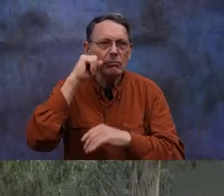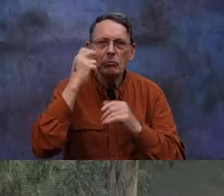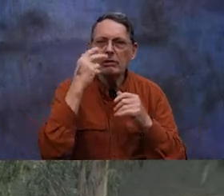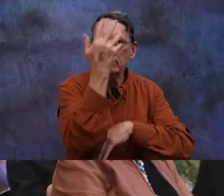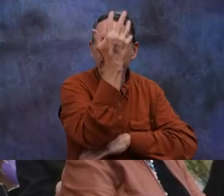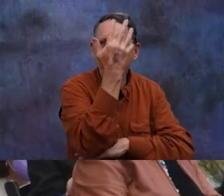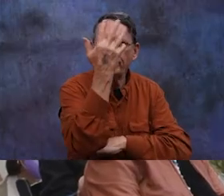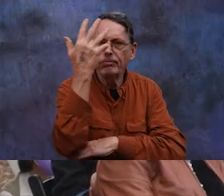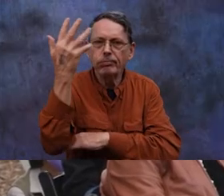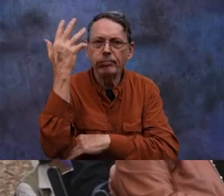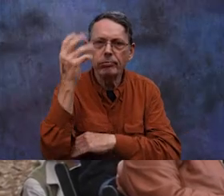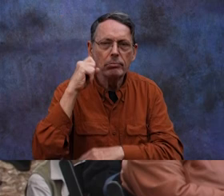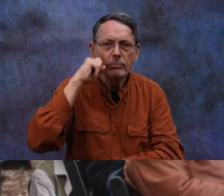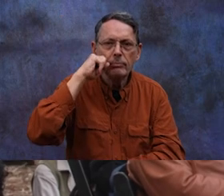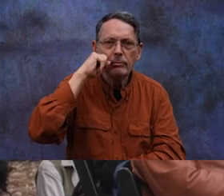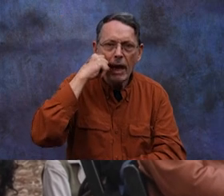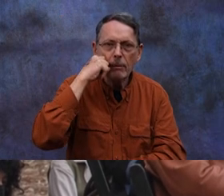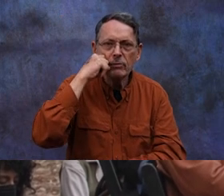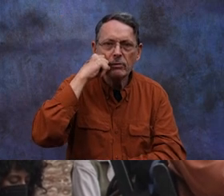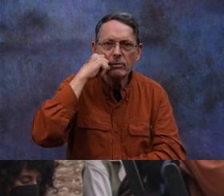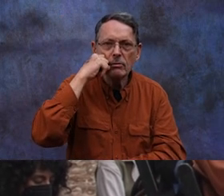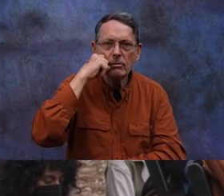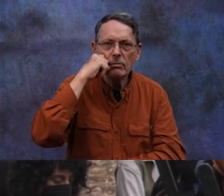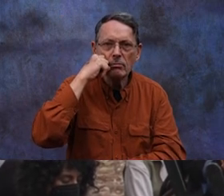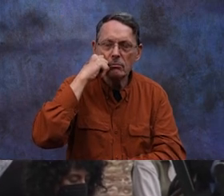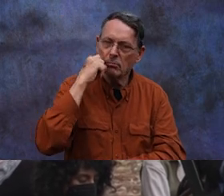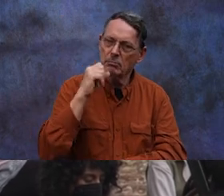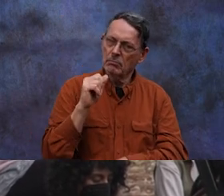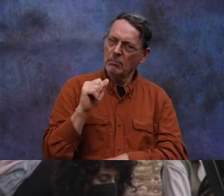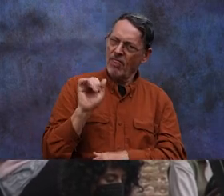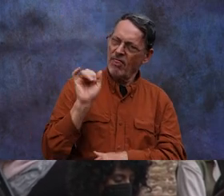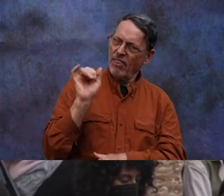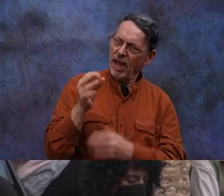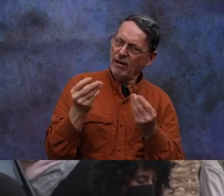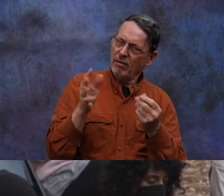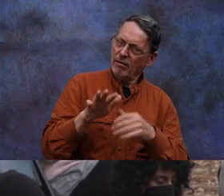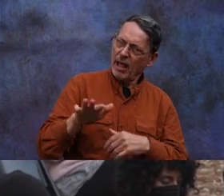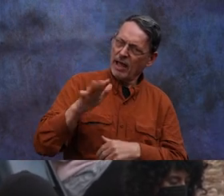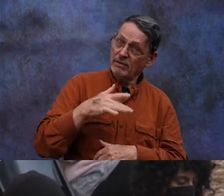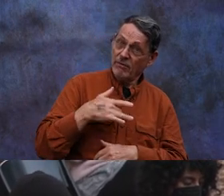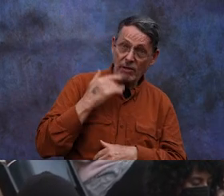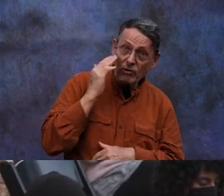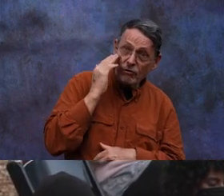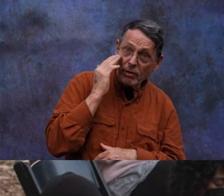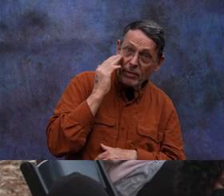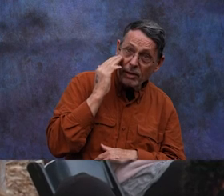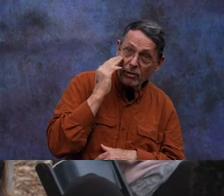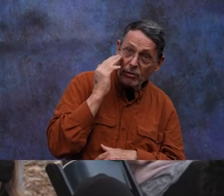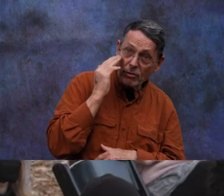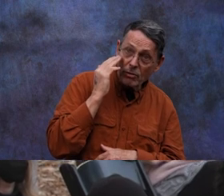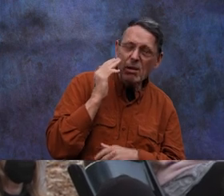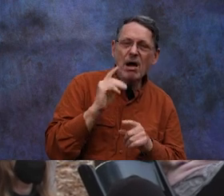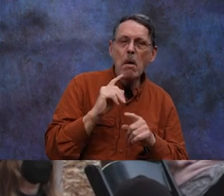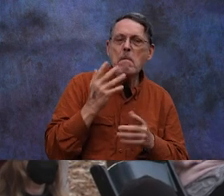trees. And again, if this land feels familiar, but the way I describe it isn't quite what